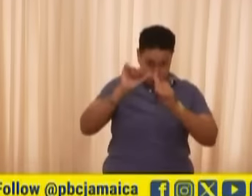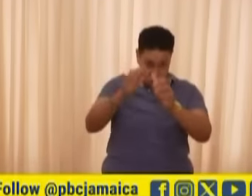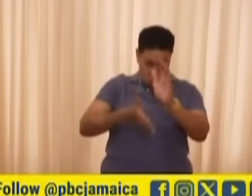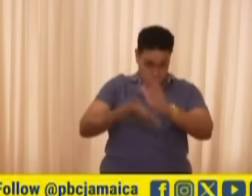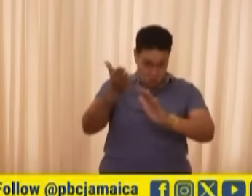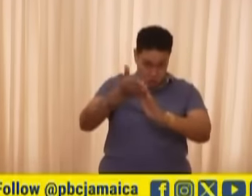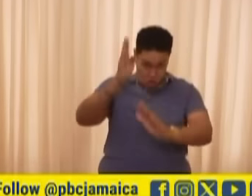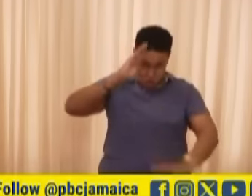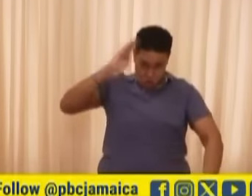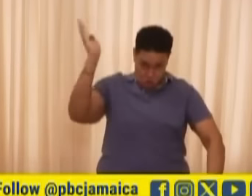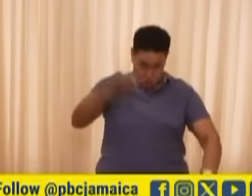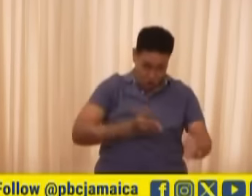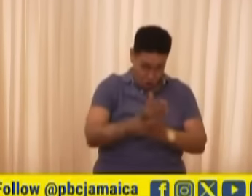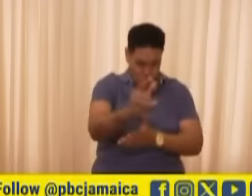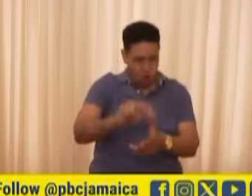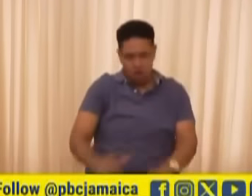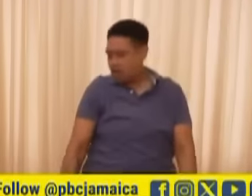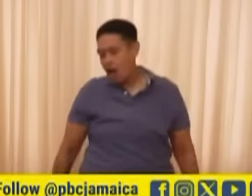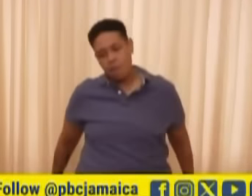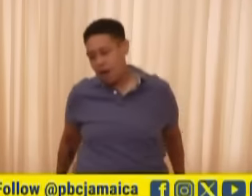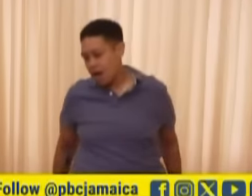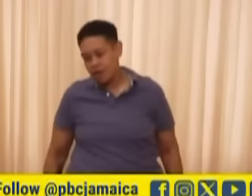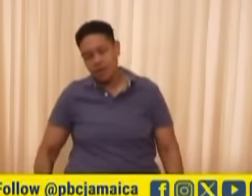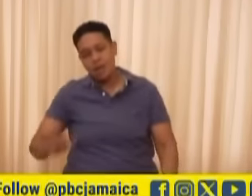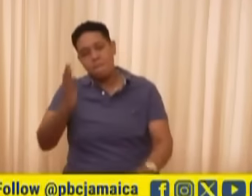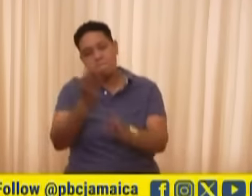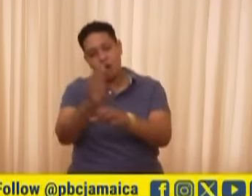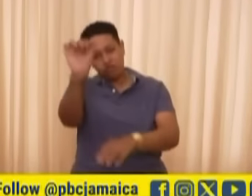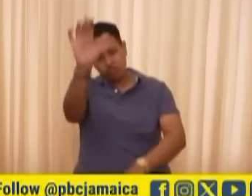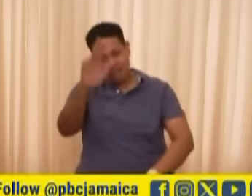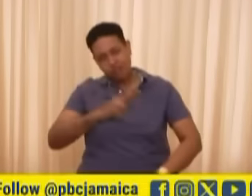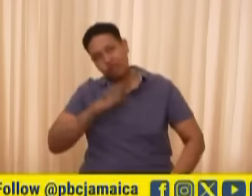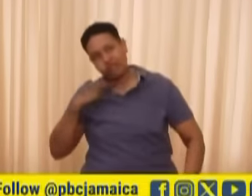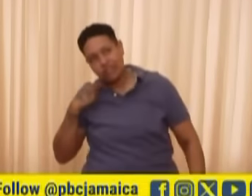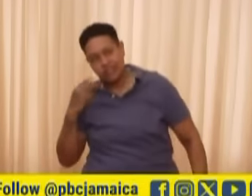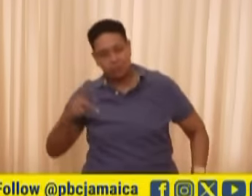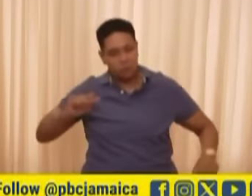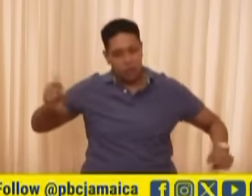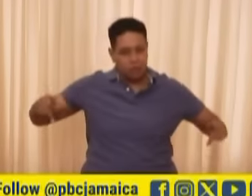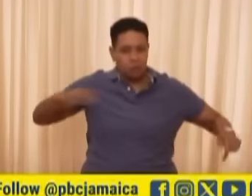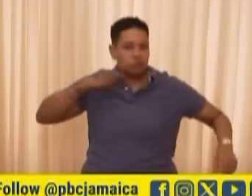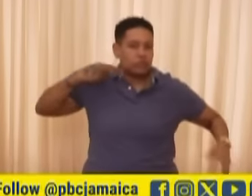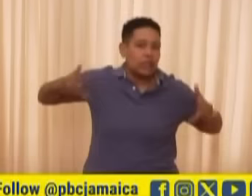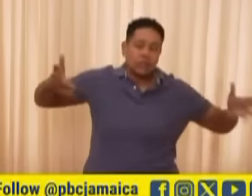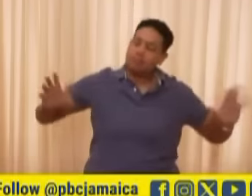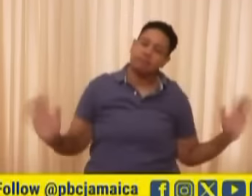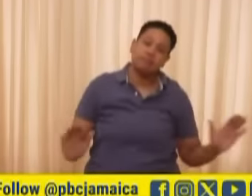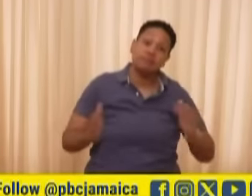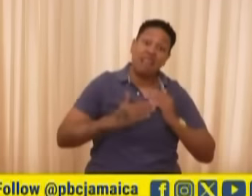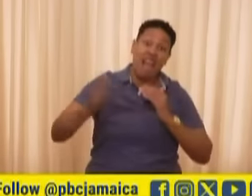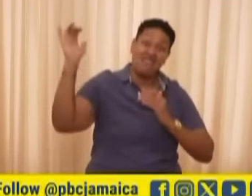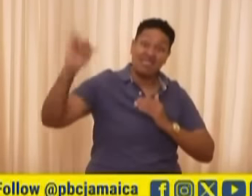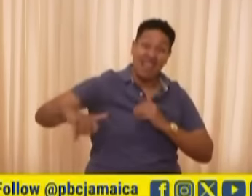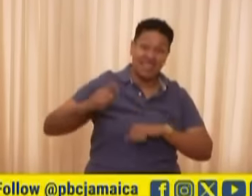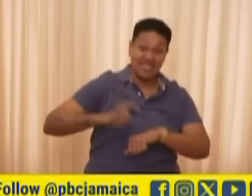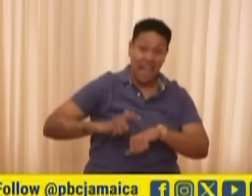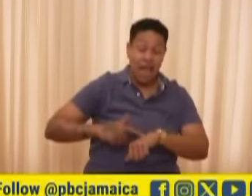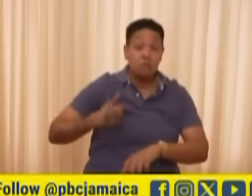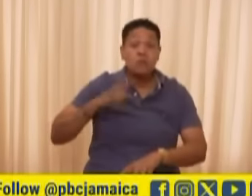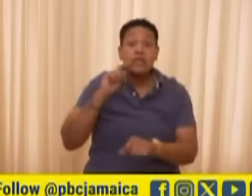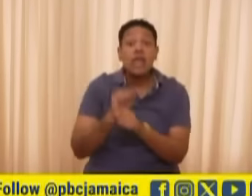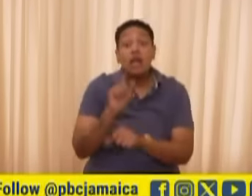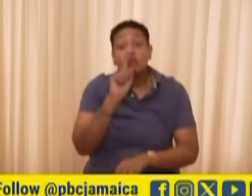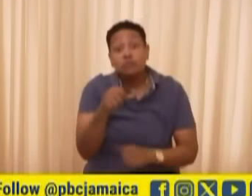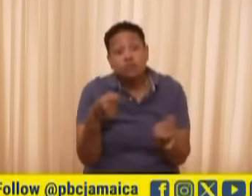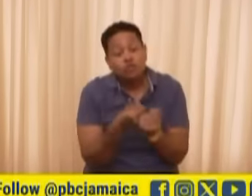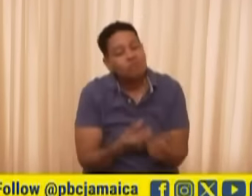be putting our drivers and buses and other persons in harm's way. After that, we would not be able to guarantee a